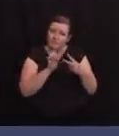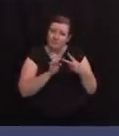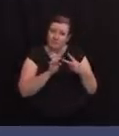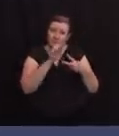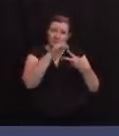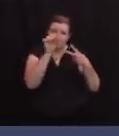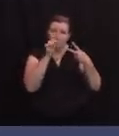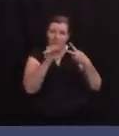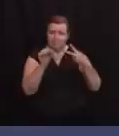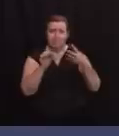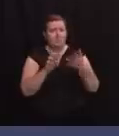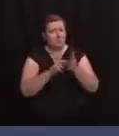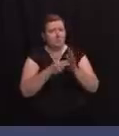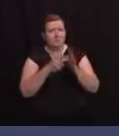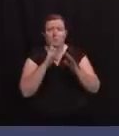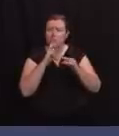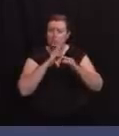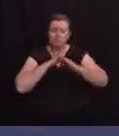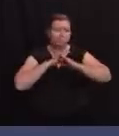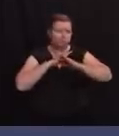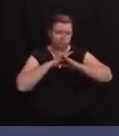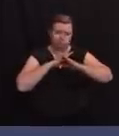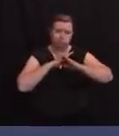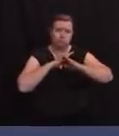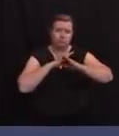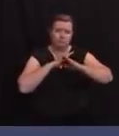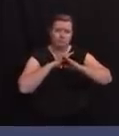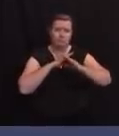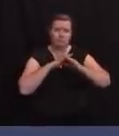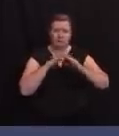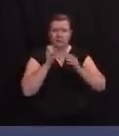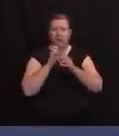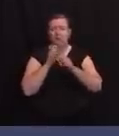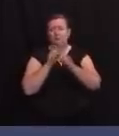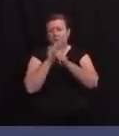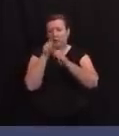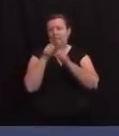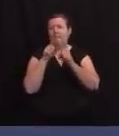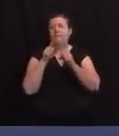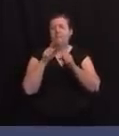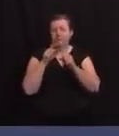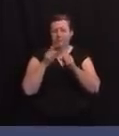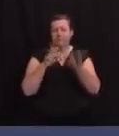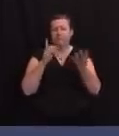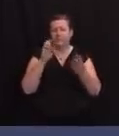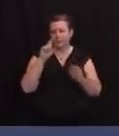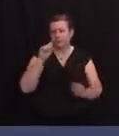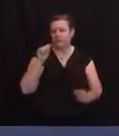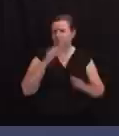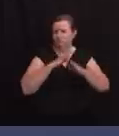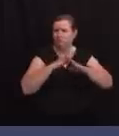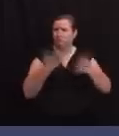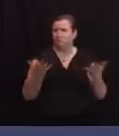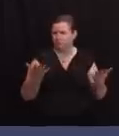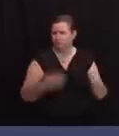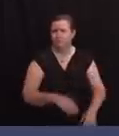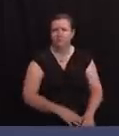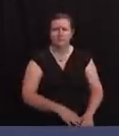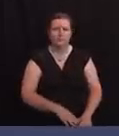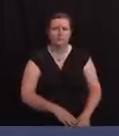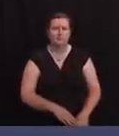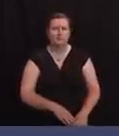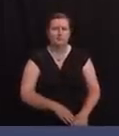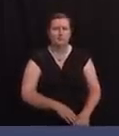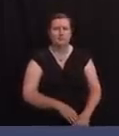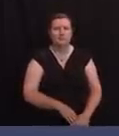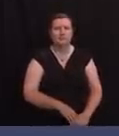over 90% effective if you get 2 doses. So absolutely get that second dose. As to the question, are the variants,